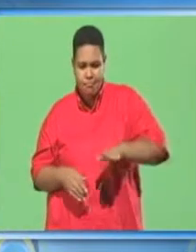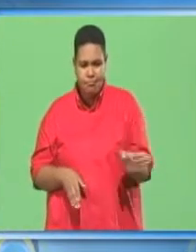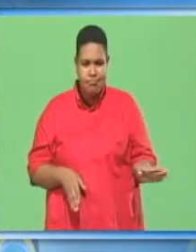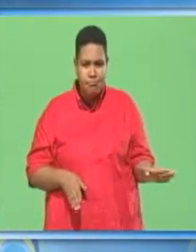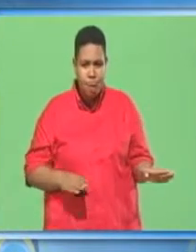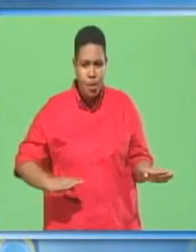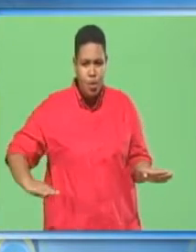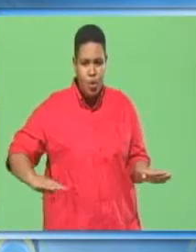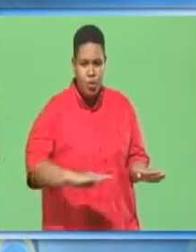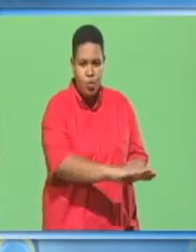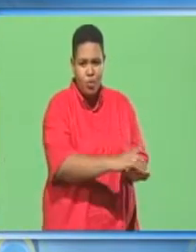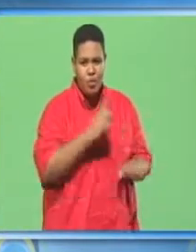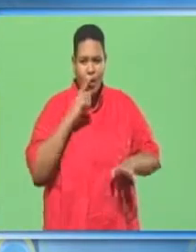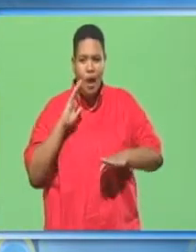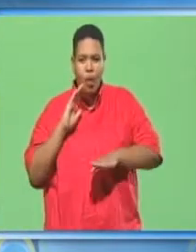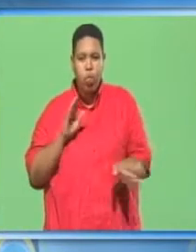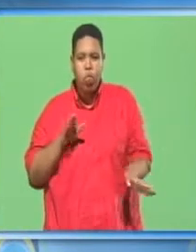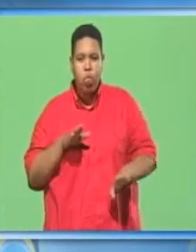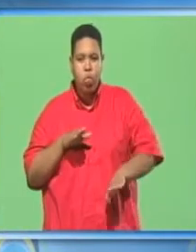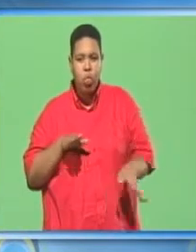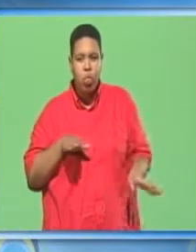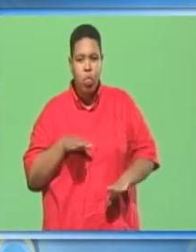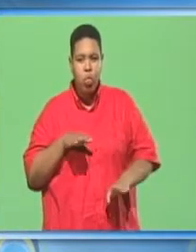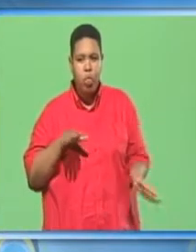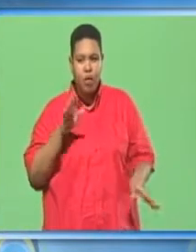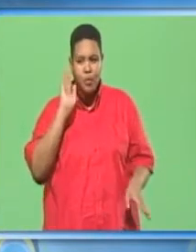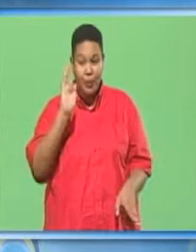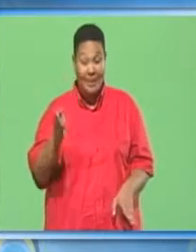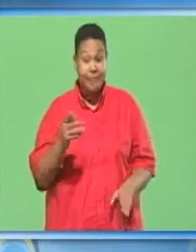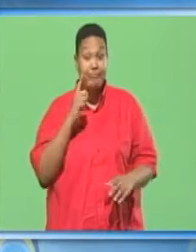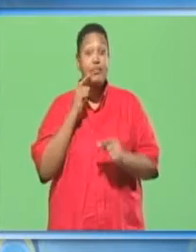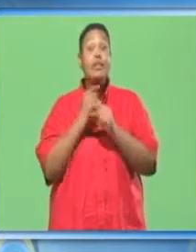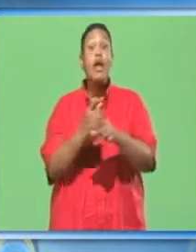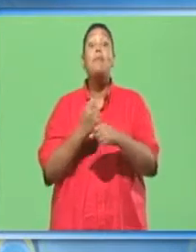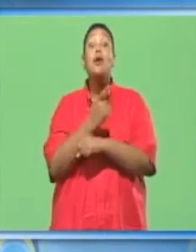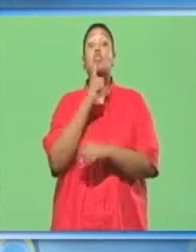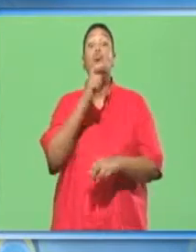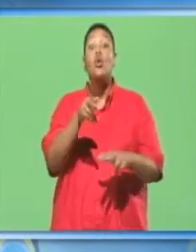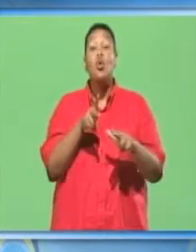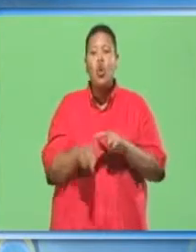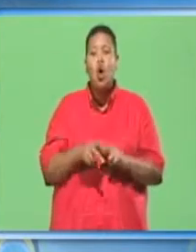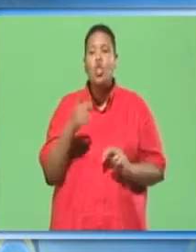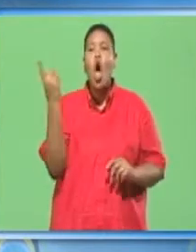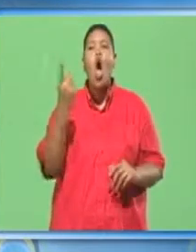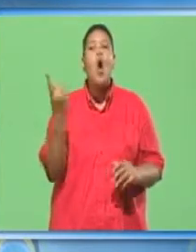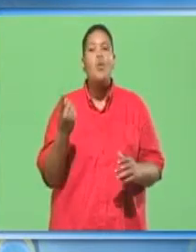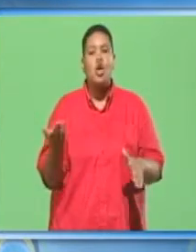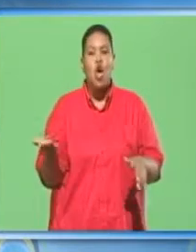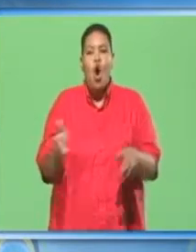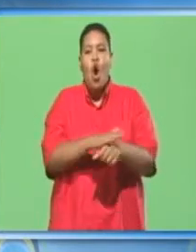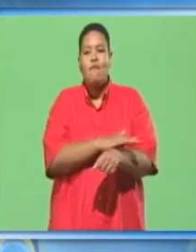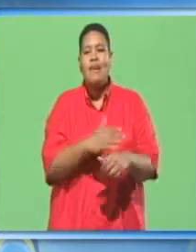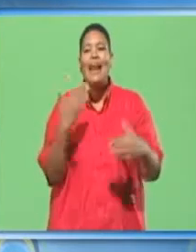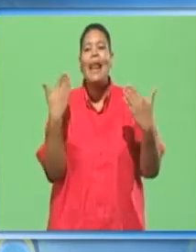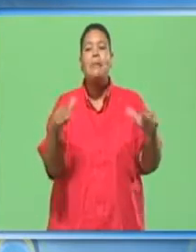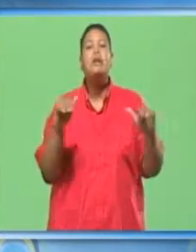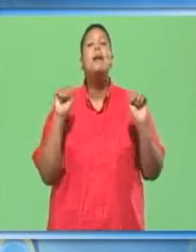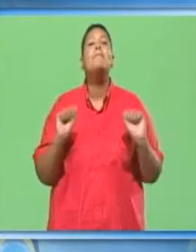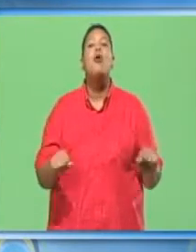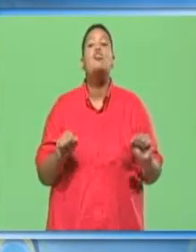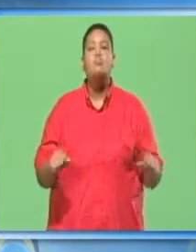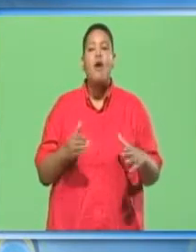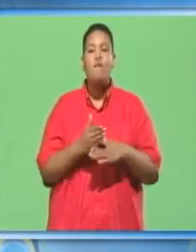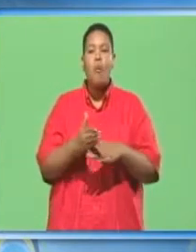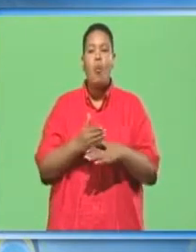when fed from the infeed table. The guards ensure that the cutter is always covered, limiting the possibility of a